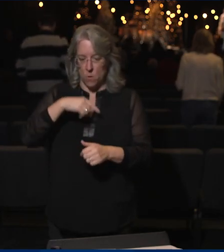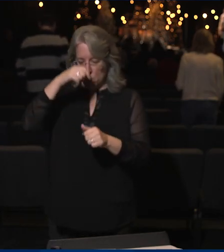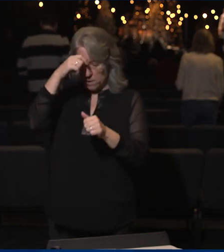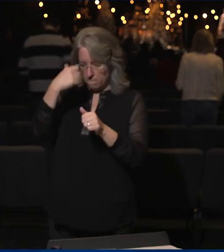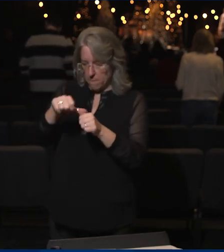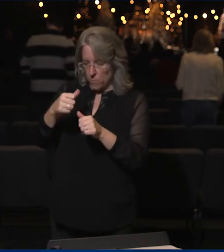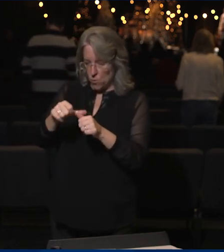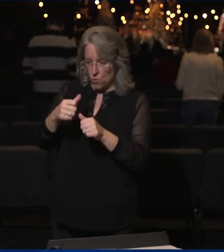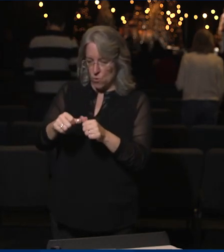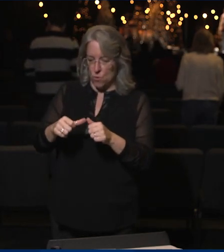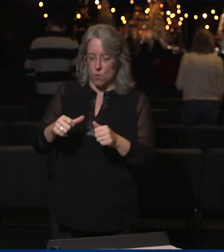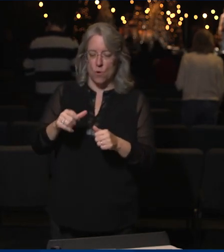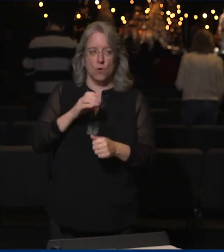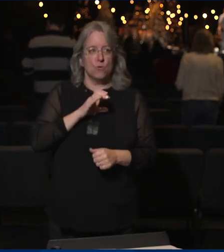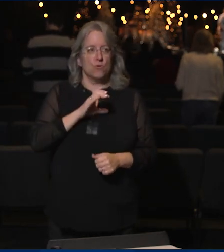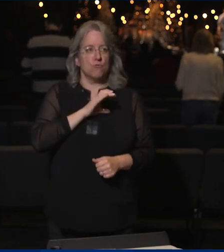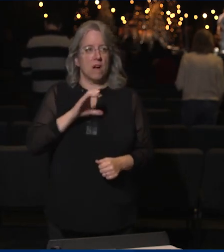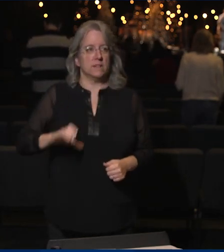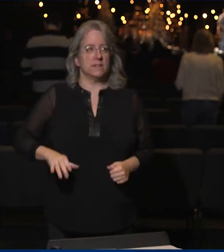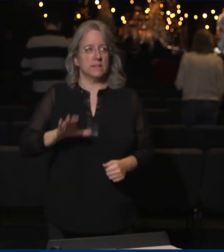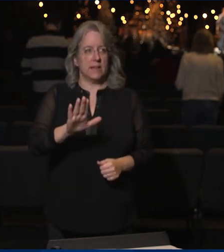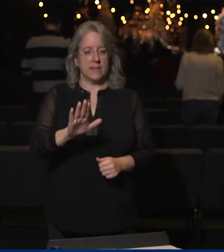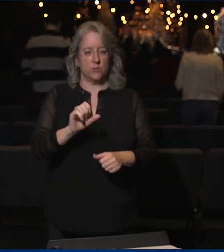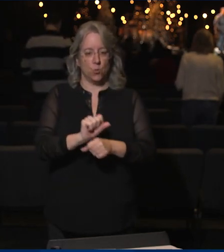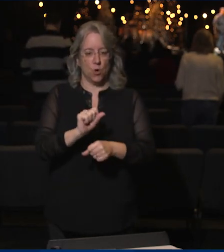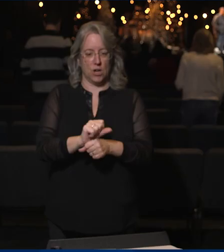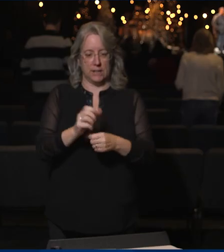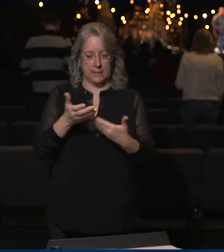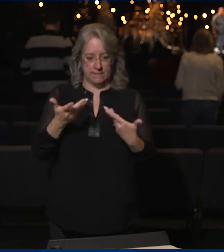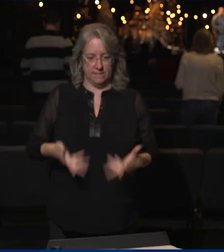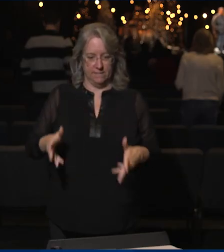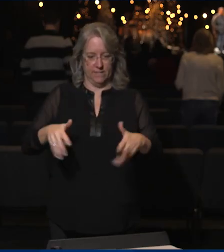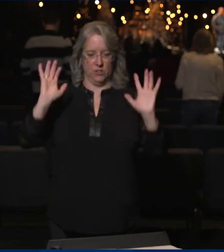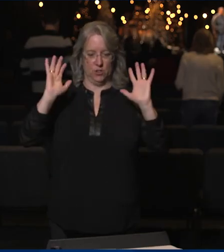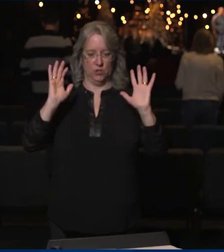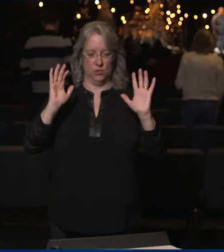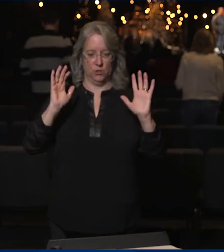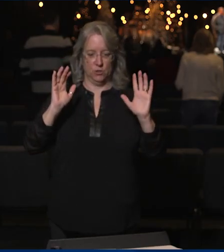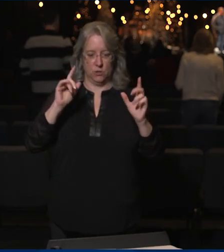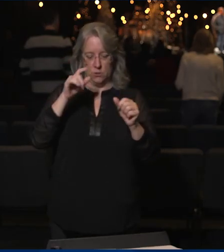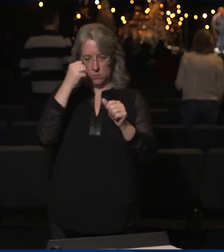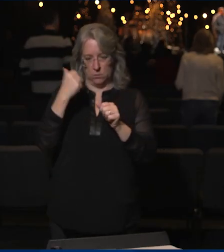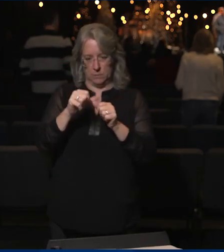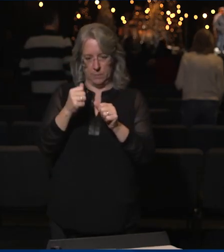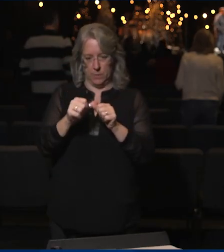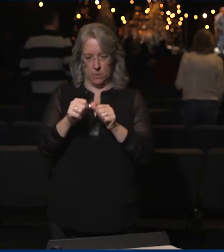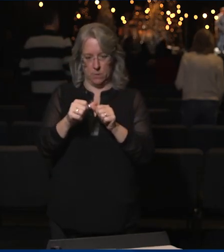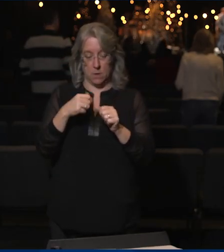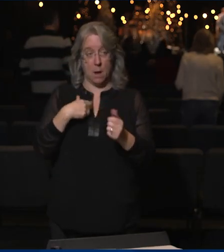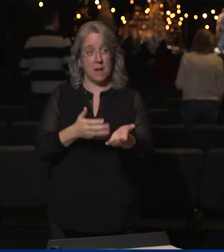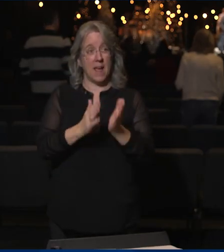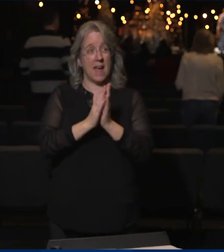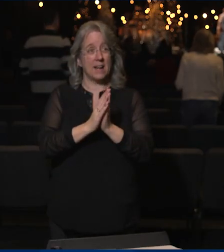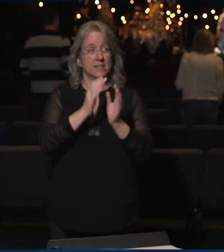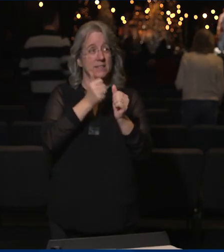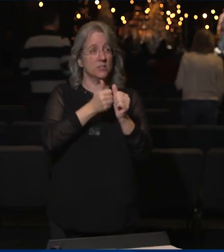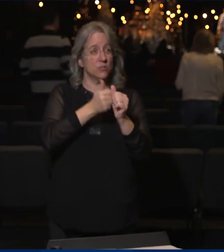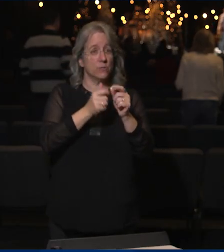Christ, I just want to ask any of you, as we go into this new